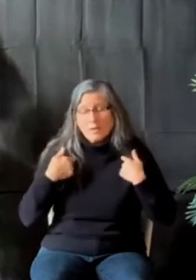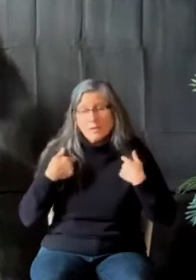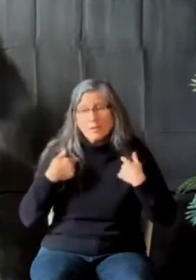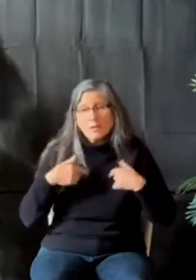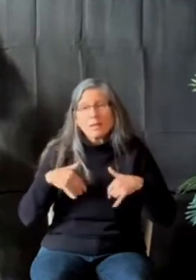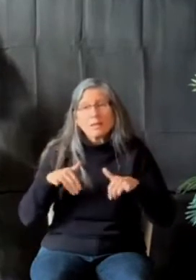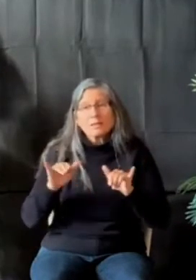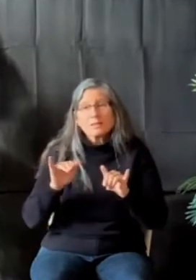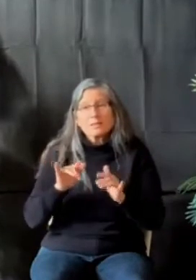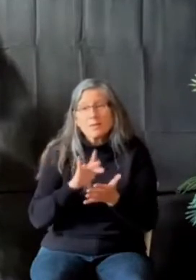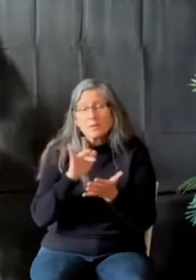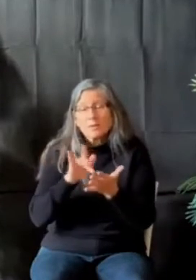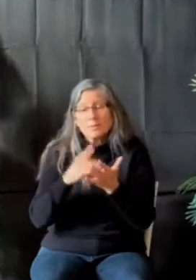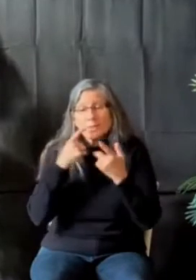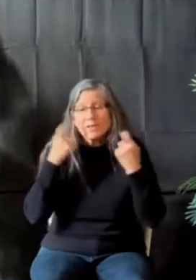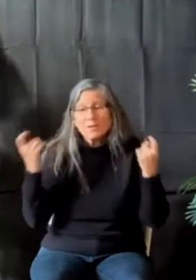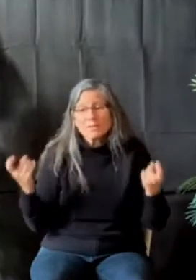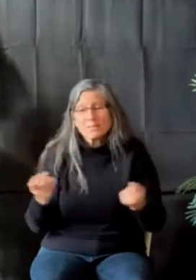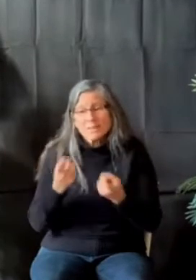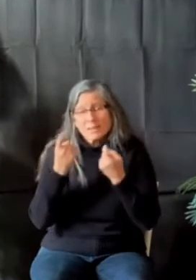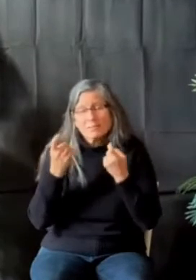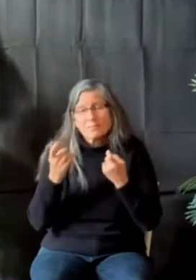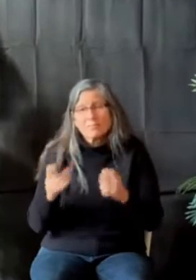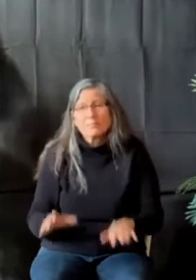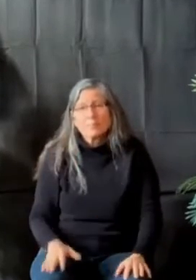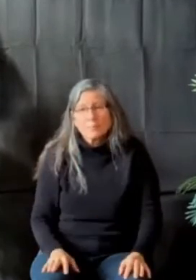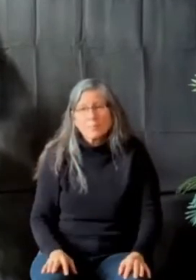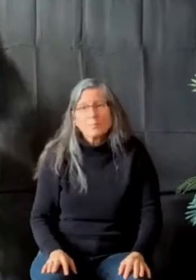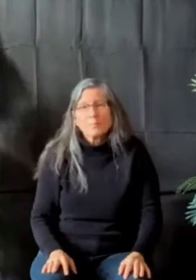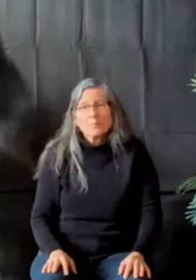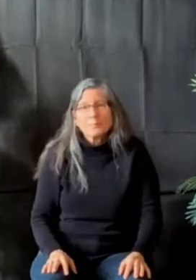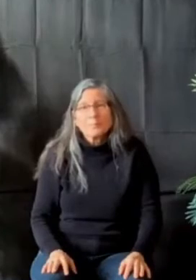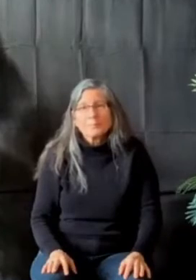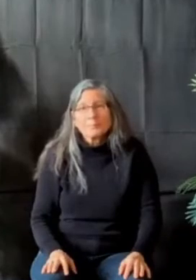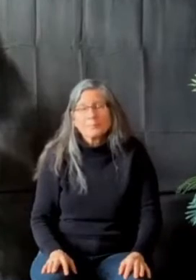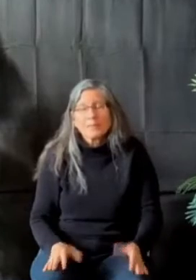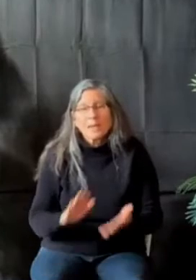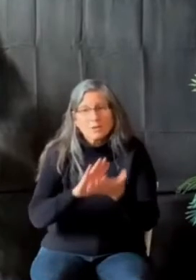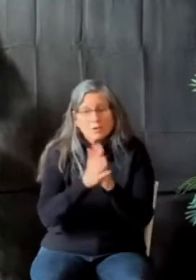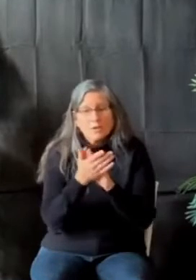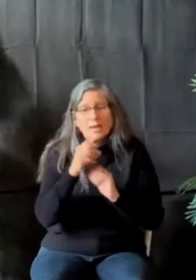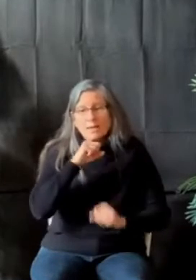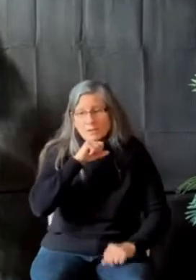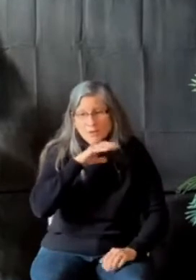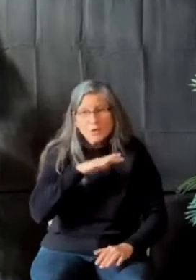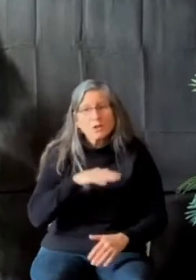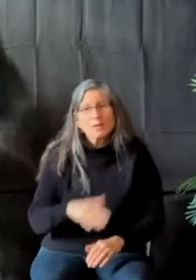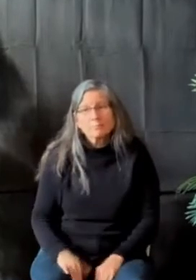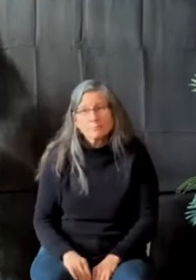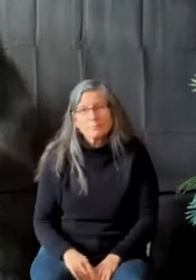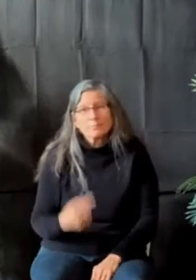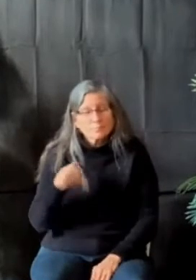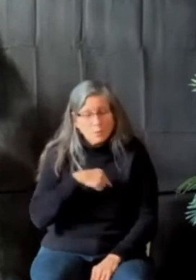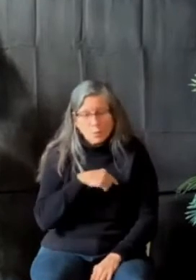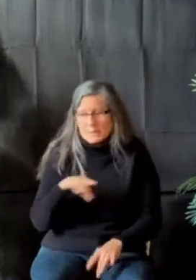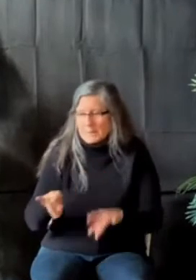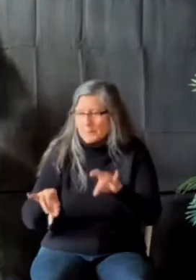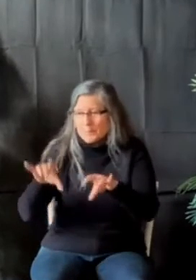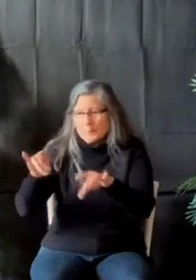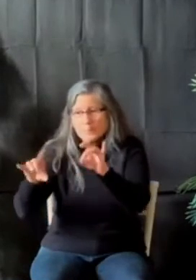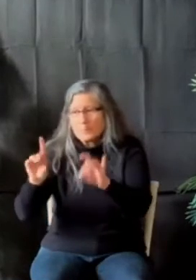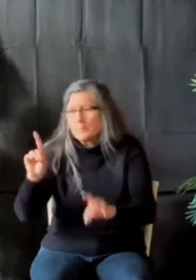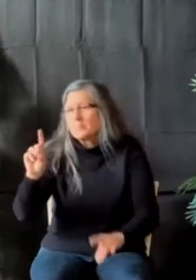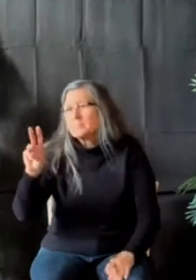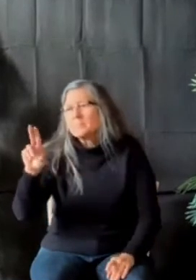you're still in the midst of sin and you get dirty. Amen? We still pick up